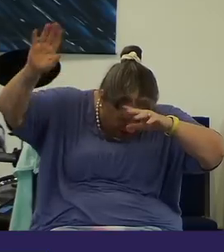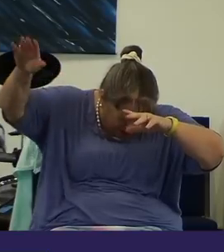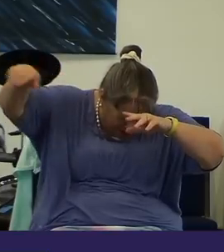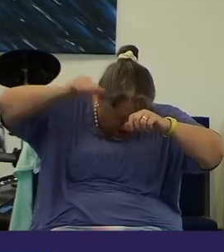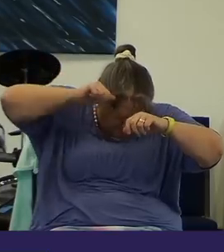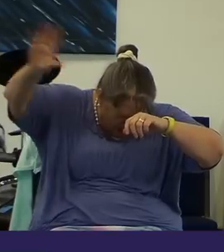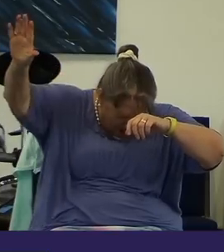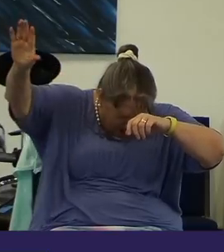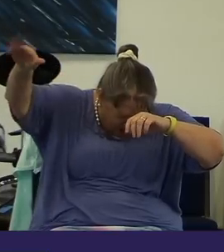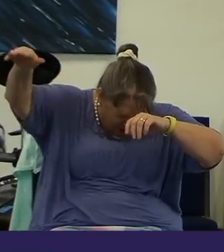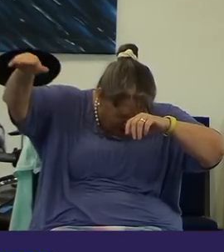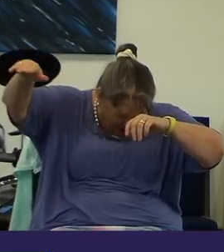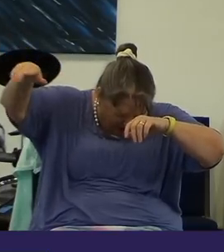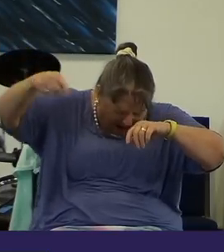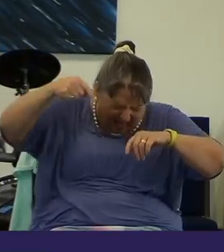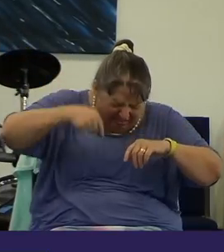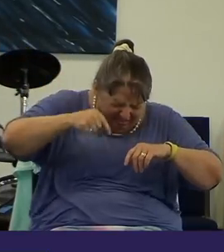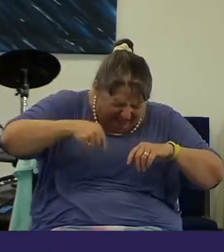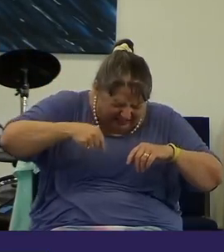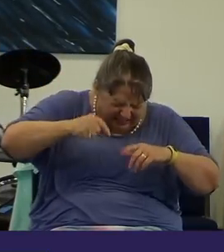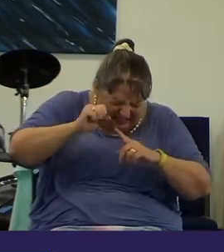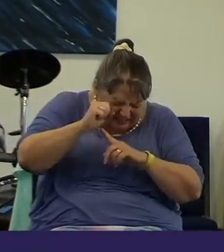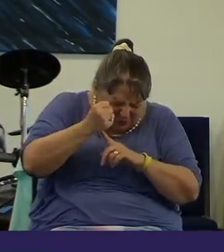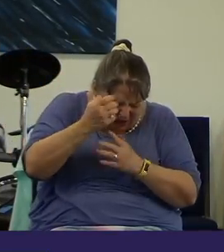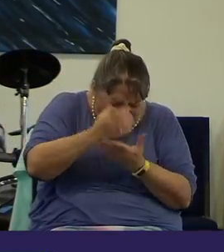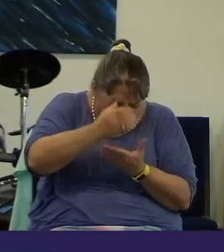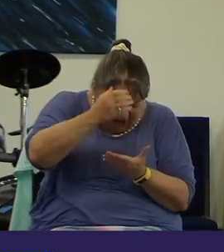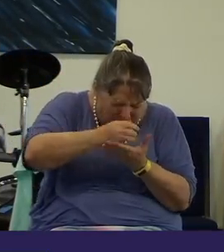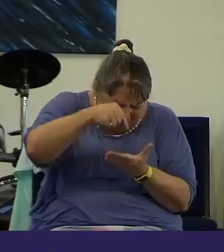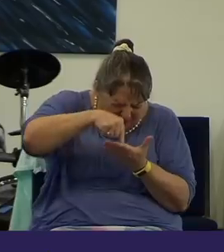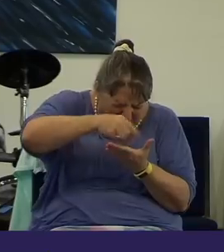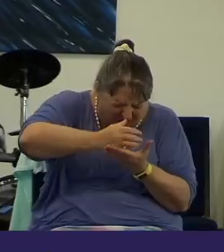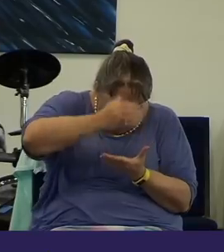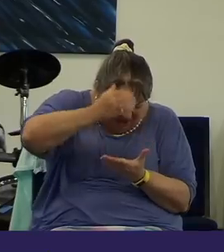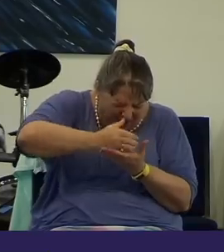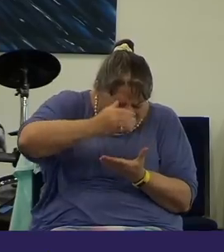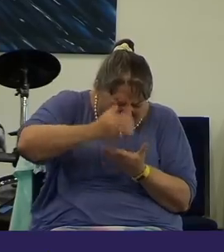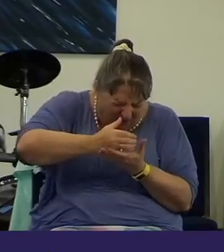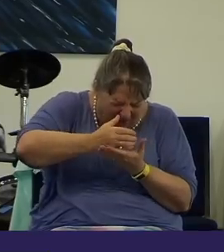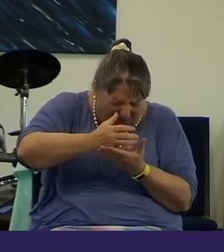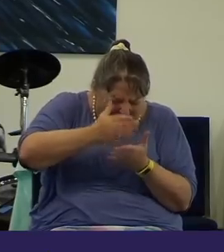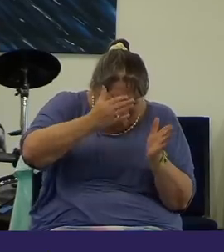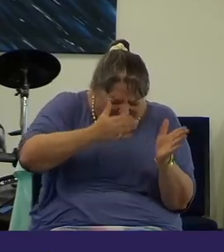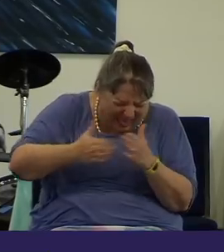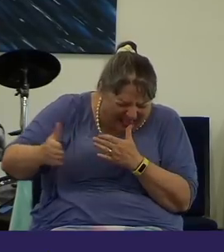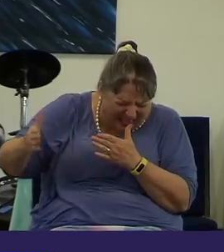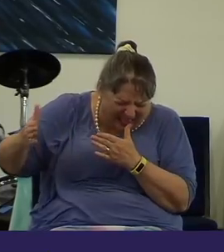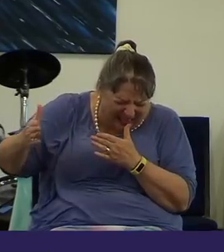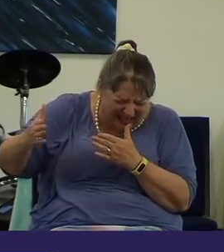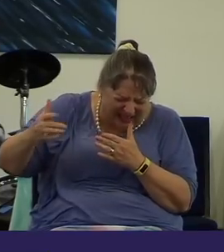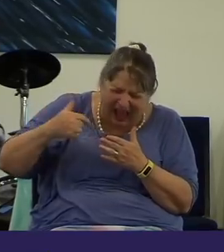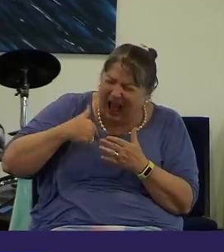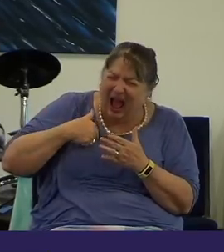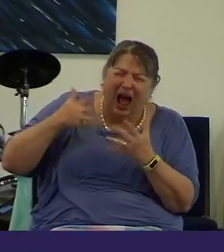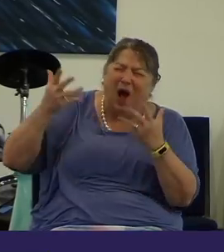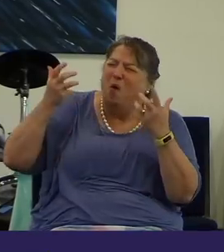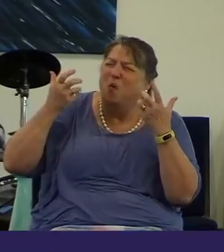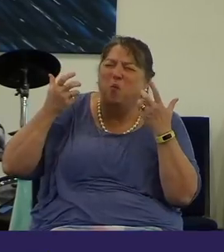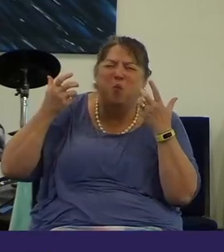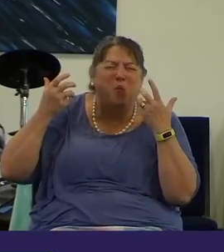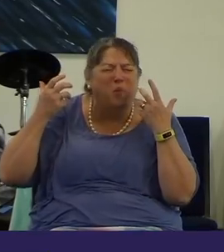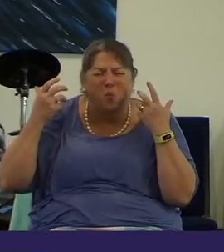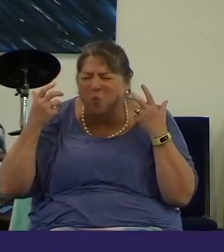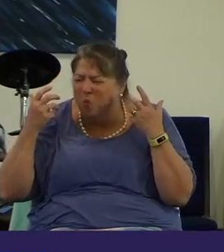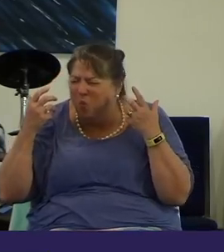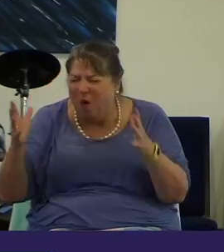and says, Lord, please take this cup away from me. Church, please hear this. Jesus did not want to go through the agony of Calvary. There was just